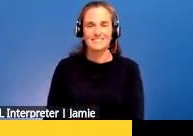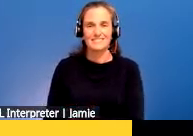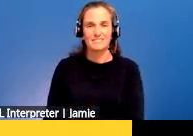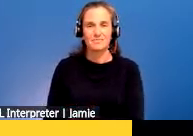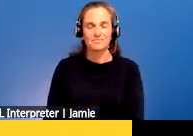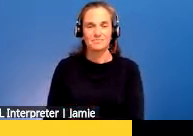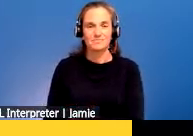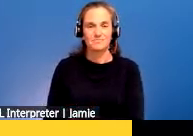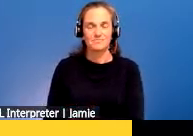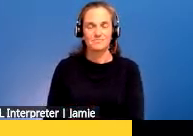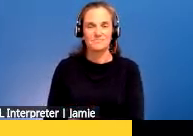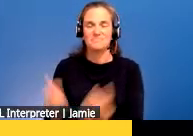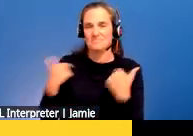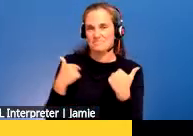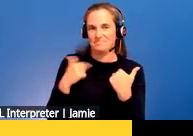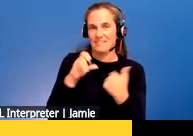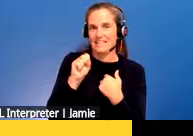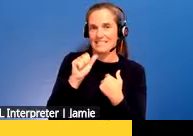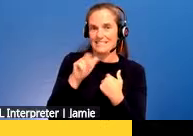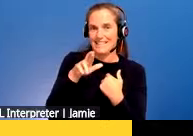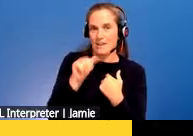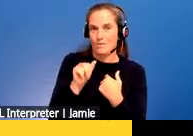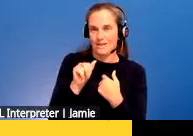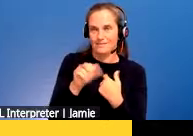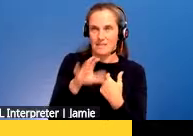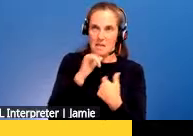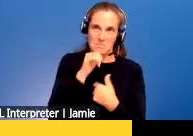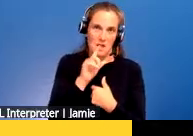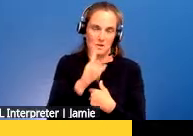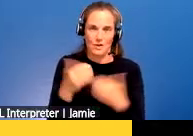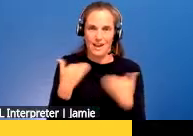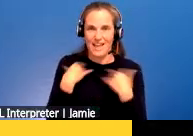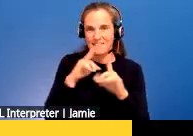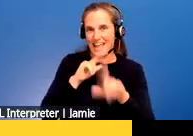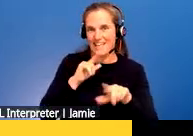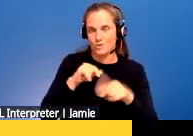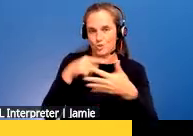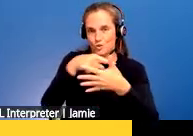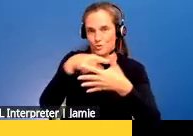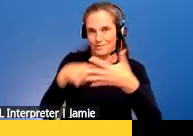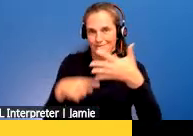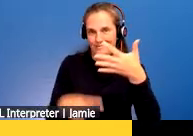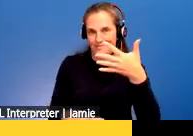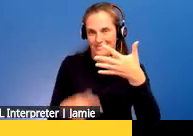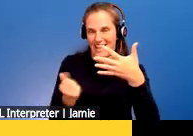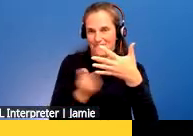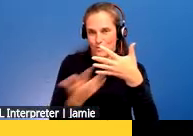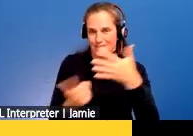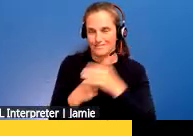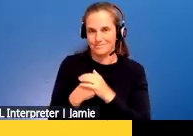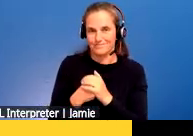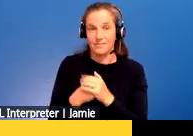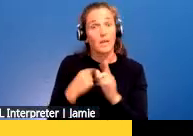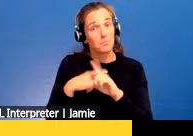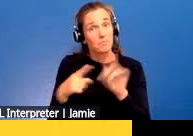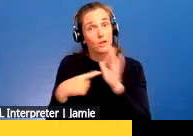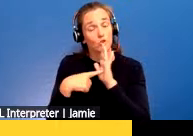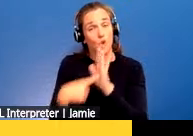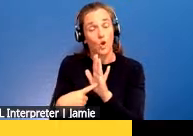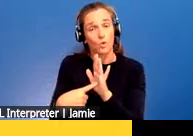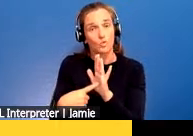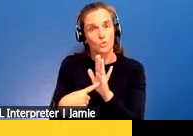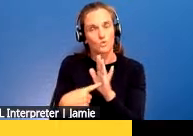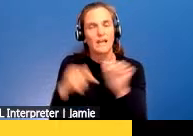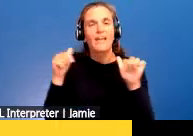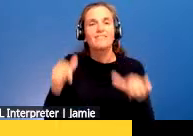Well, this is Sarah. I'm not sure that I have an answer for everything there, but it certainly shows that this is a